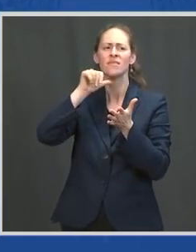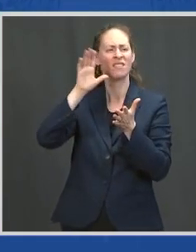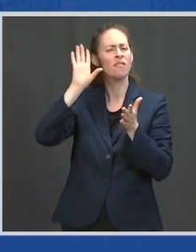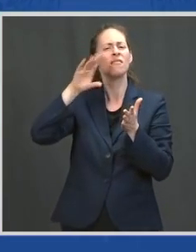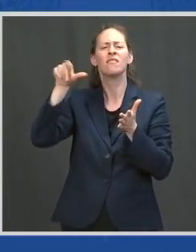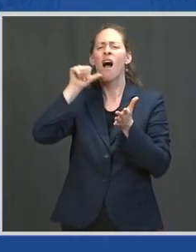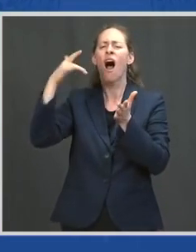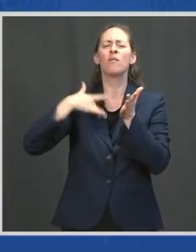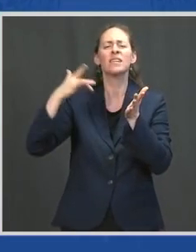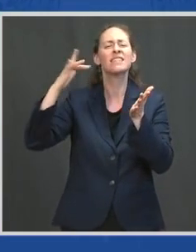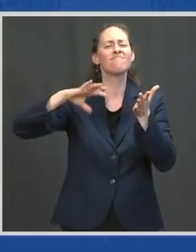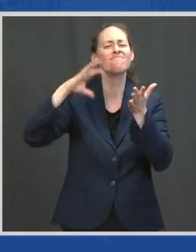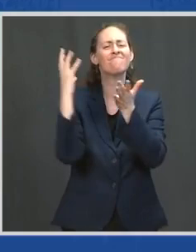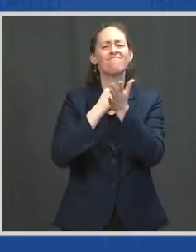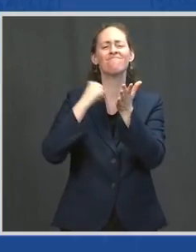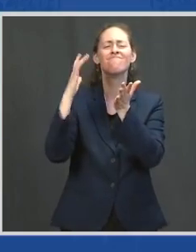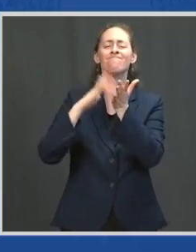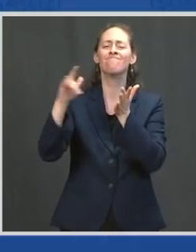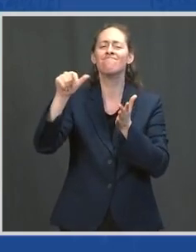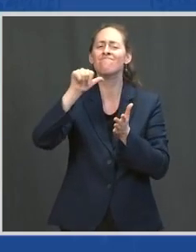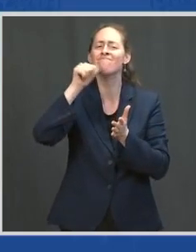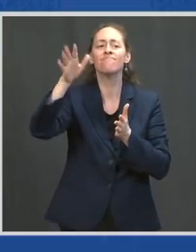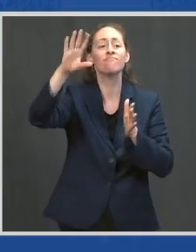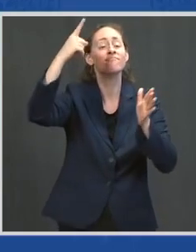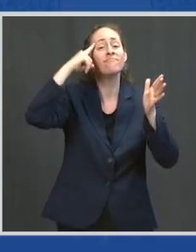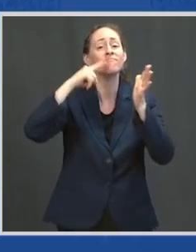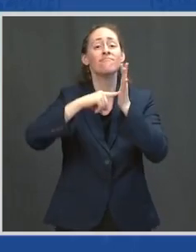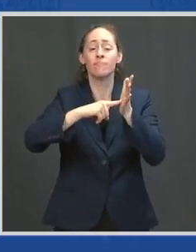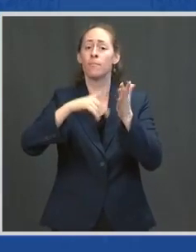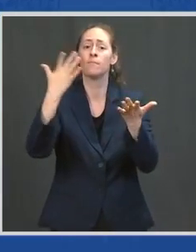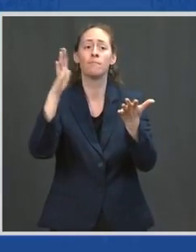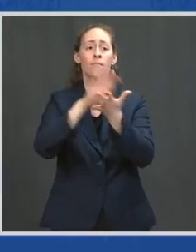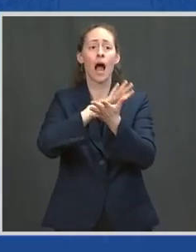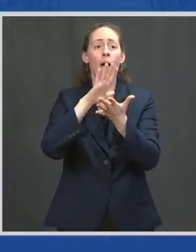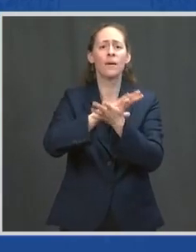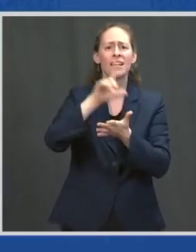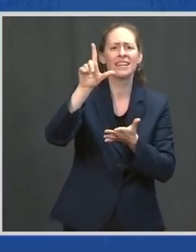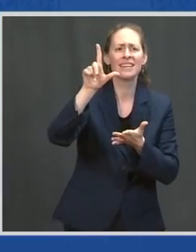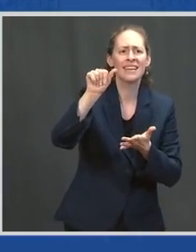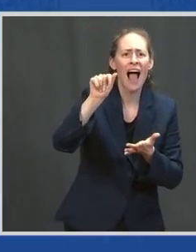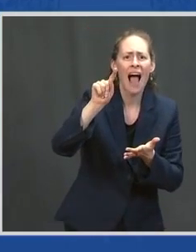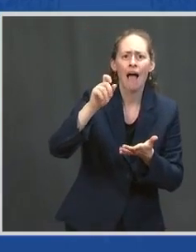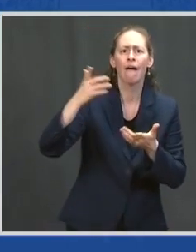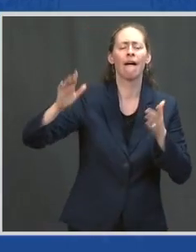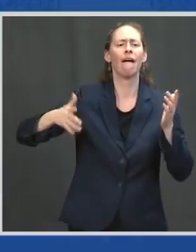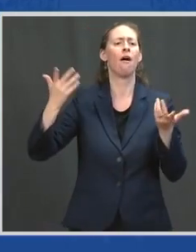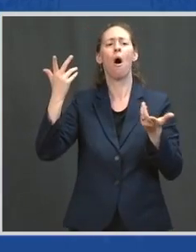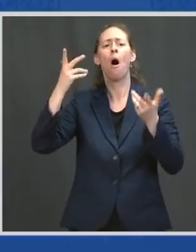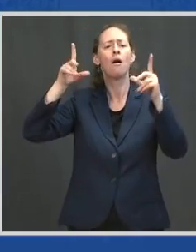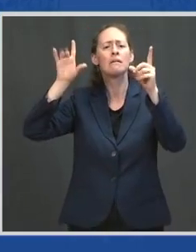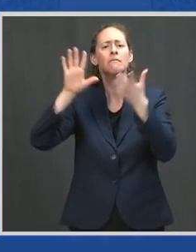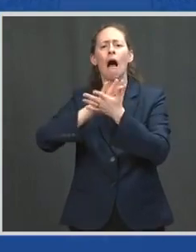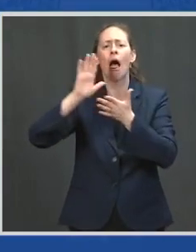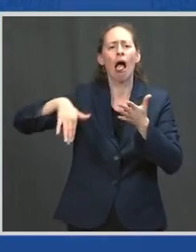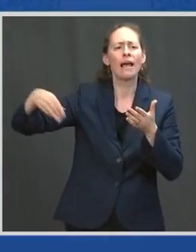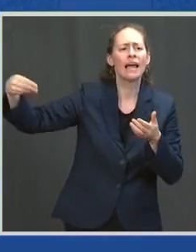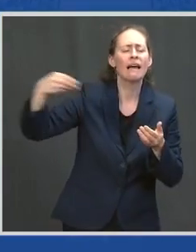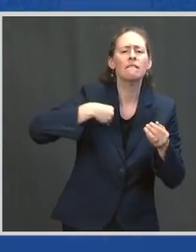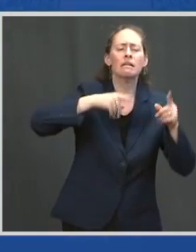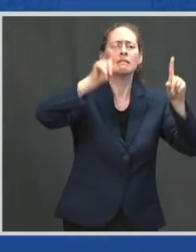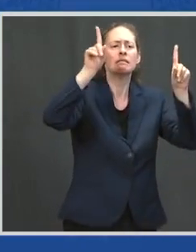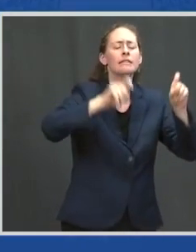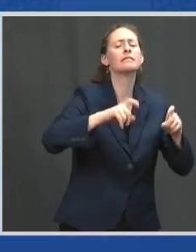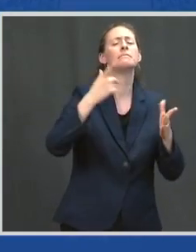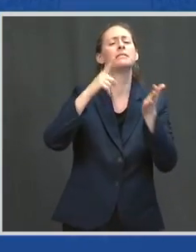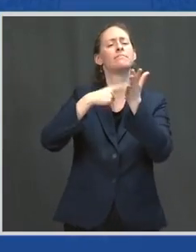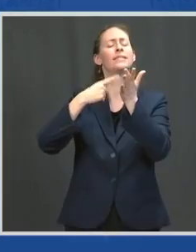too many late papers or missed exams, of course, although there are, as you know, a few exceptions. But I have to tell